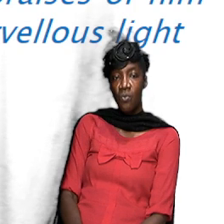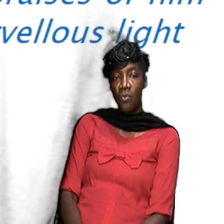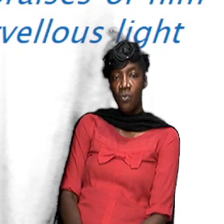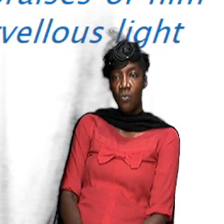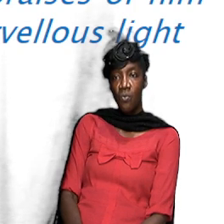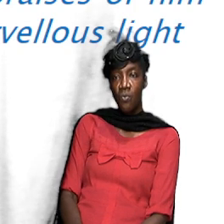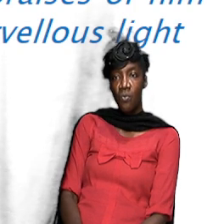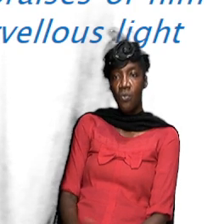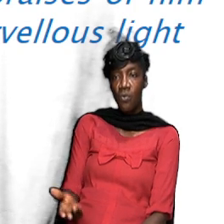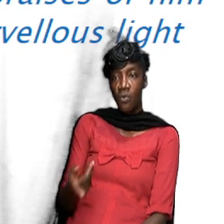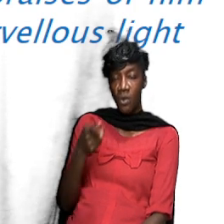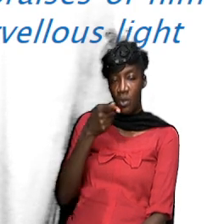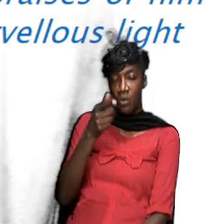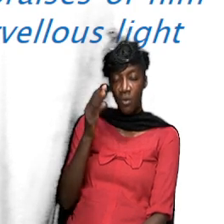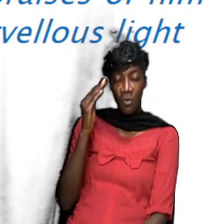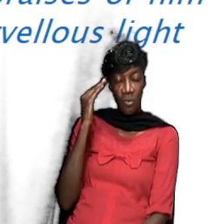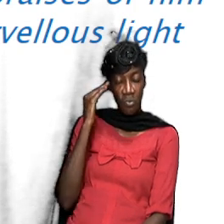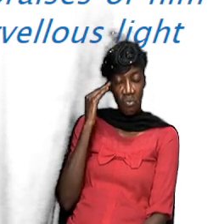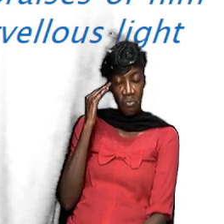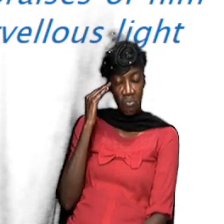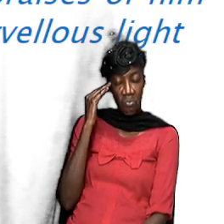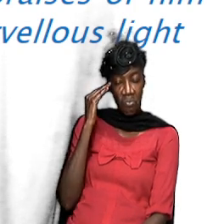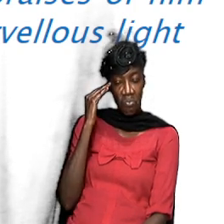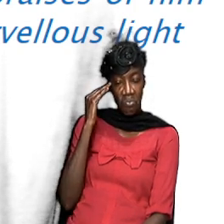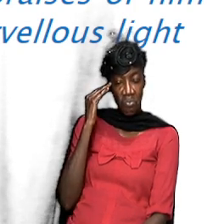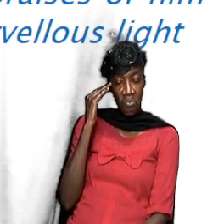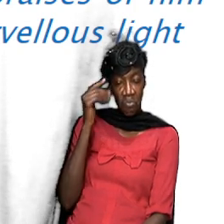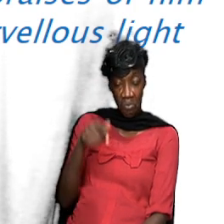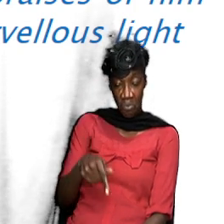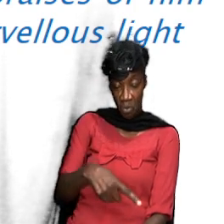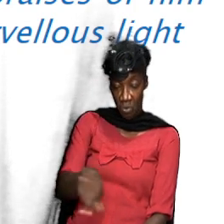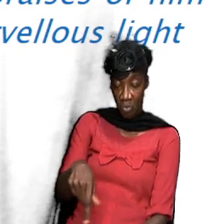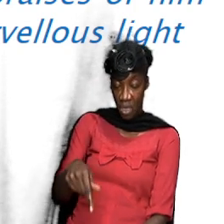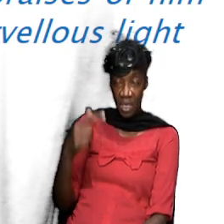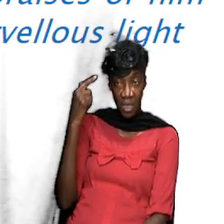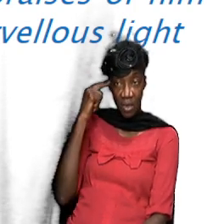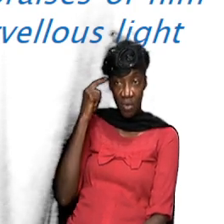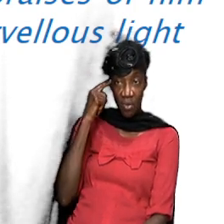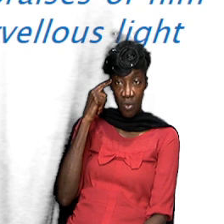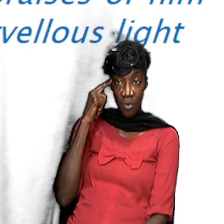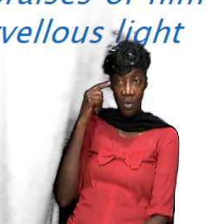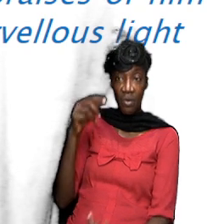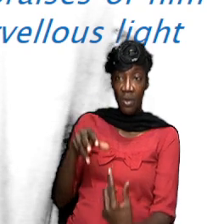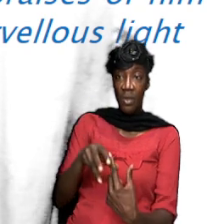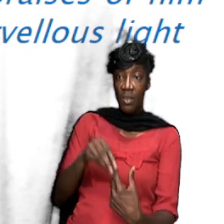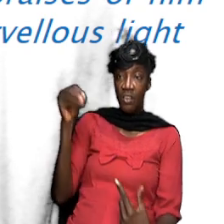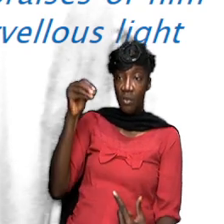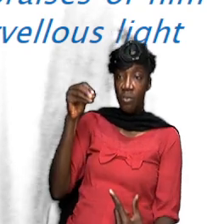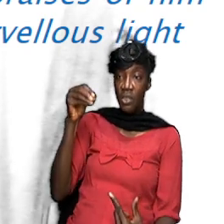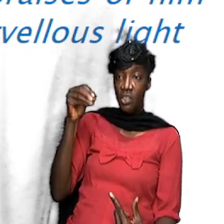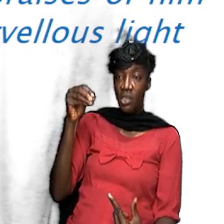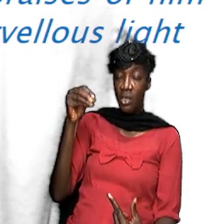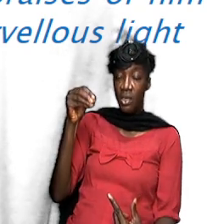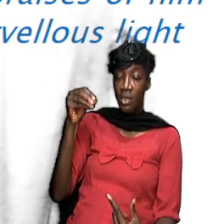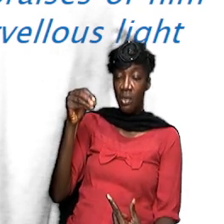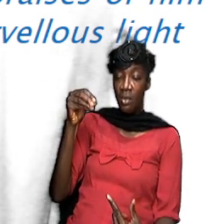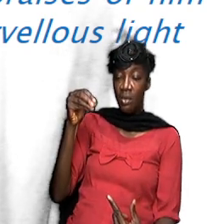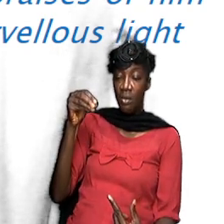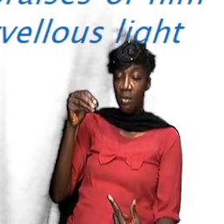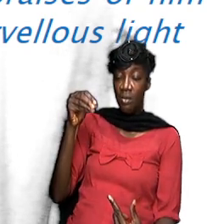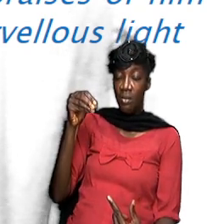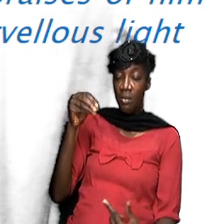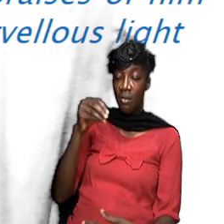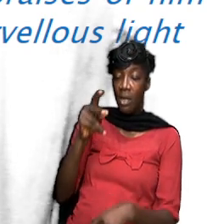I want us to know that we are a special people, a special call-out set of people.